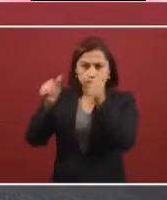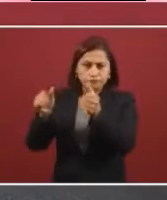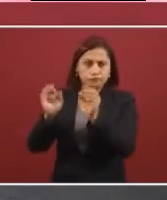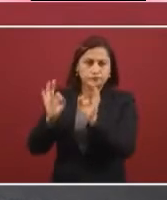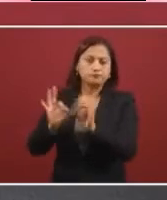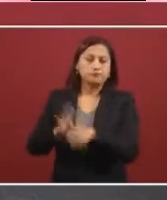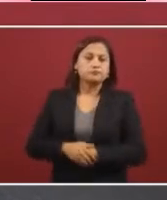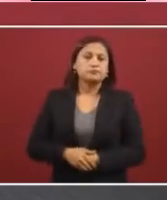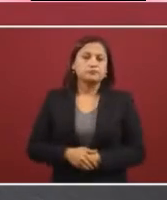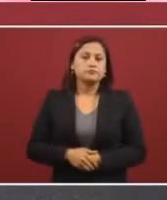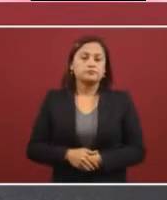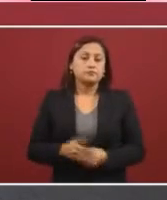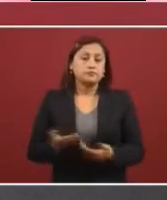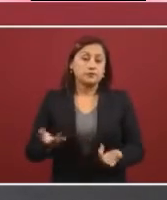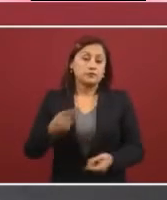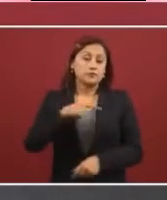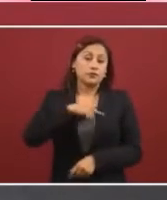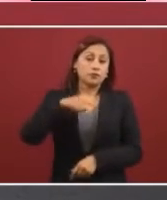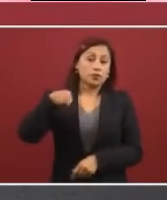And we